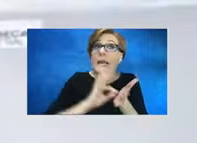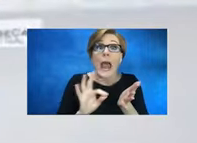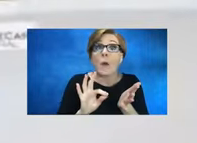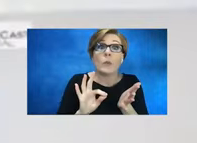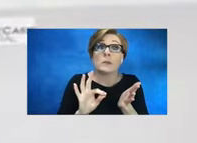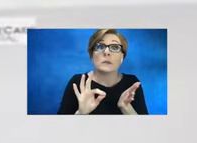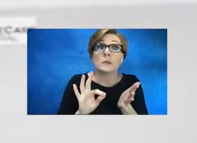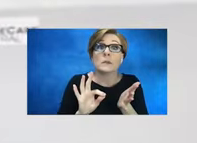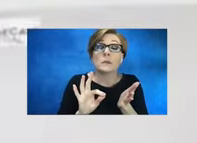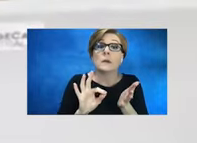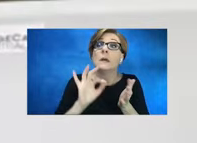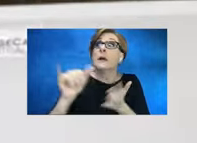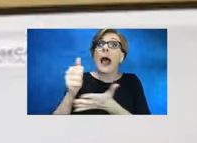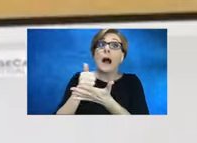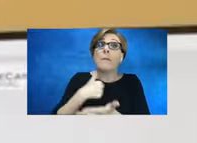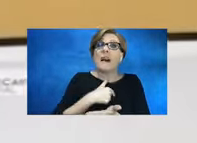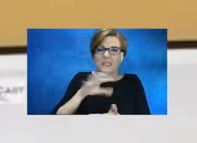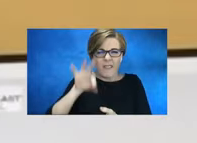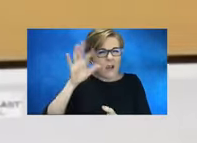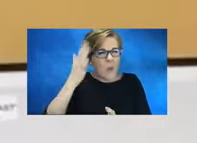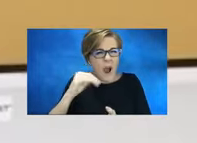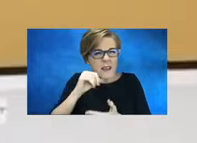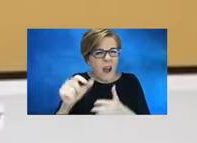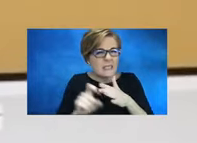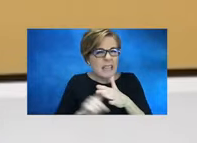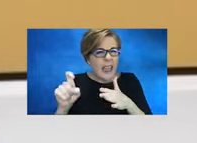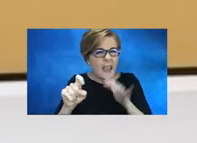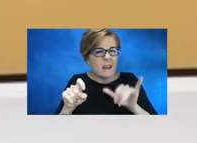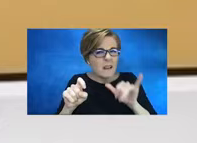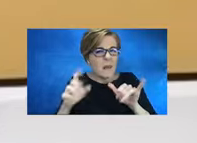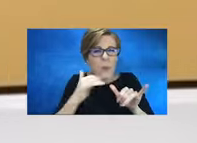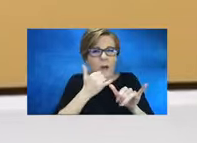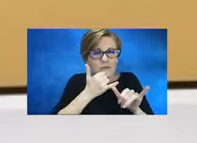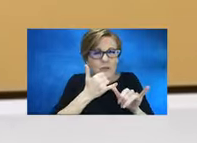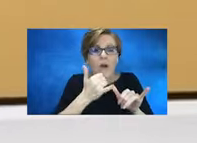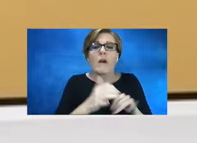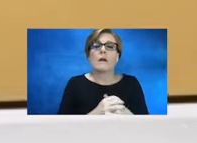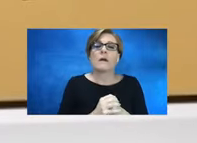helping us investigate and identify why they weren't scanned the first time.